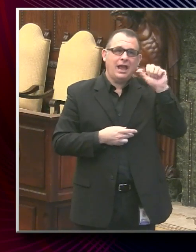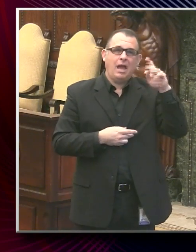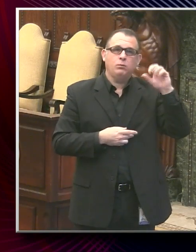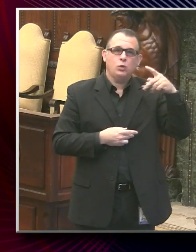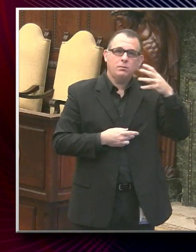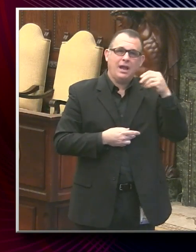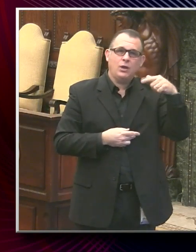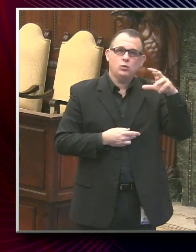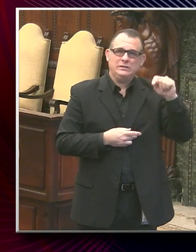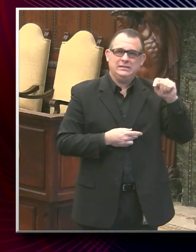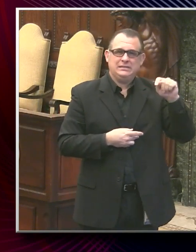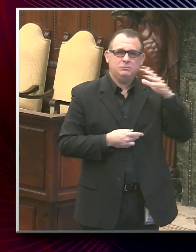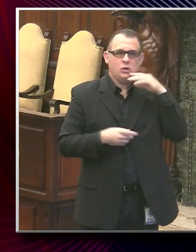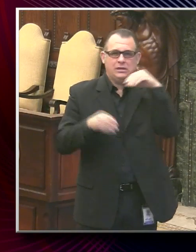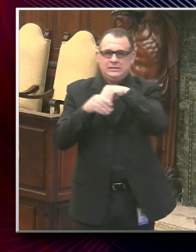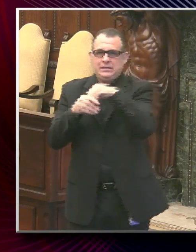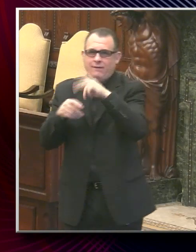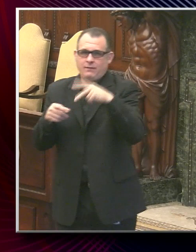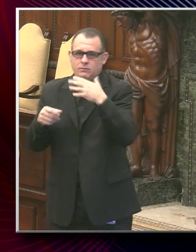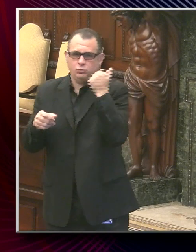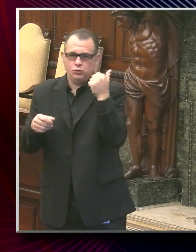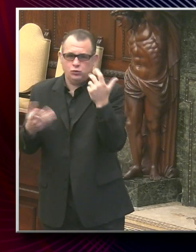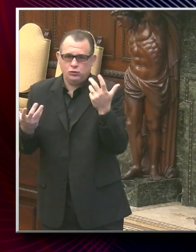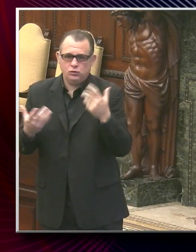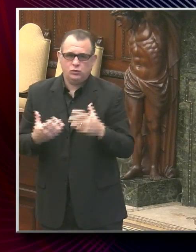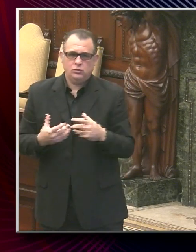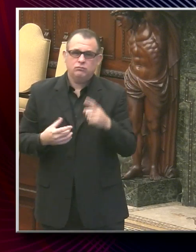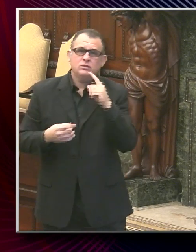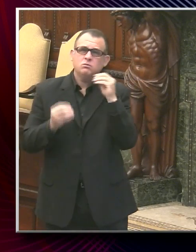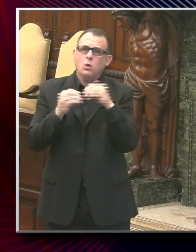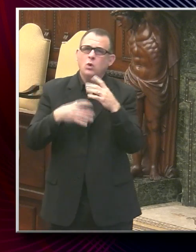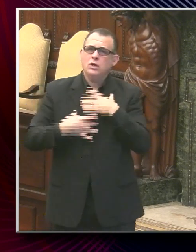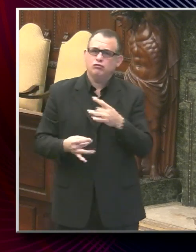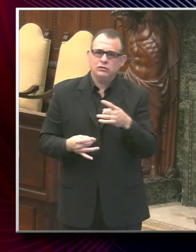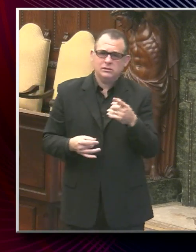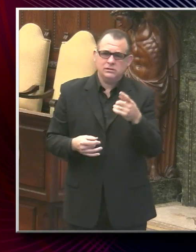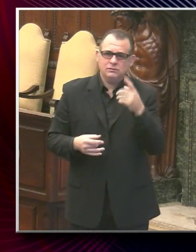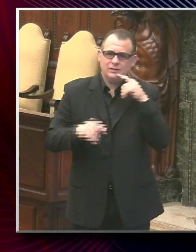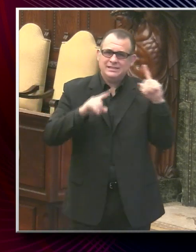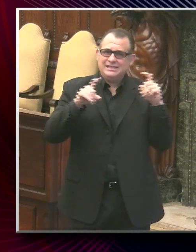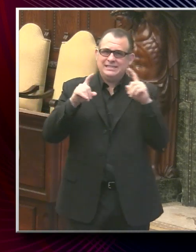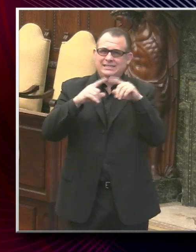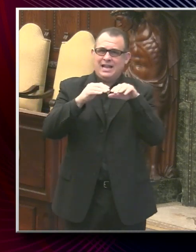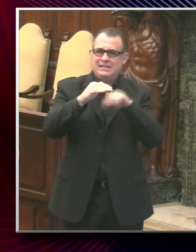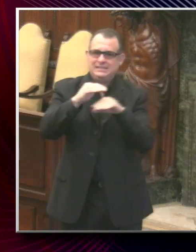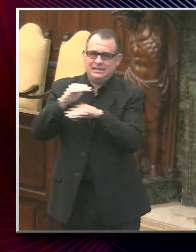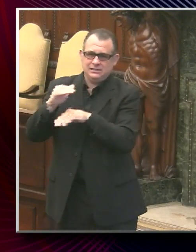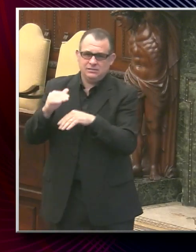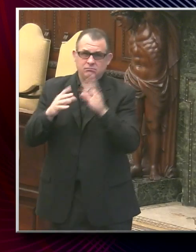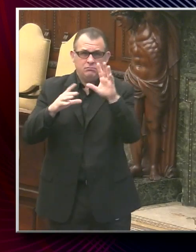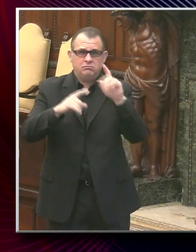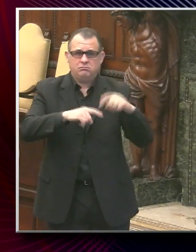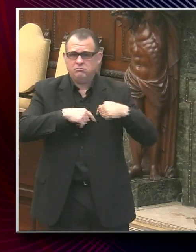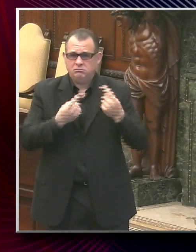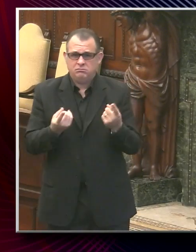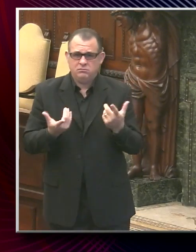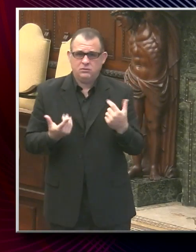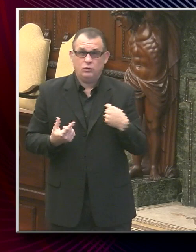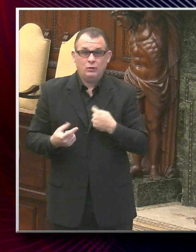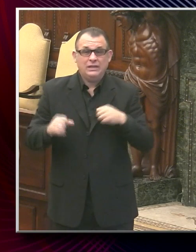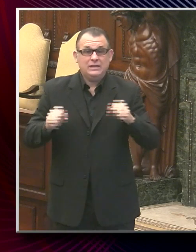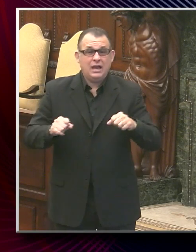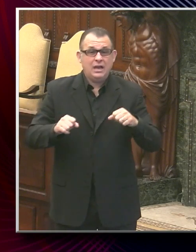what the access is to testing in people of different race groups across the city. In the past, we haven't been able to answer questions about that access to